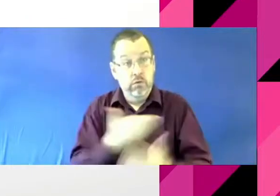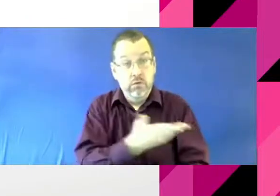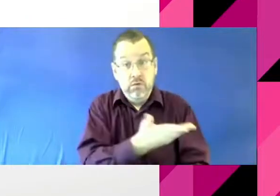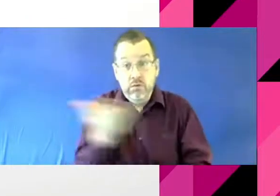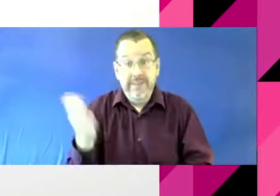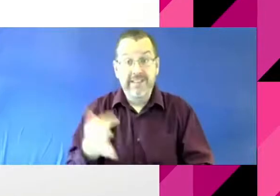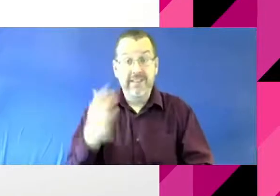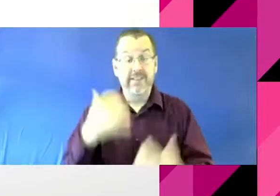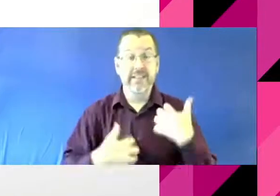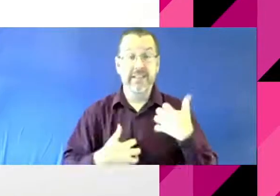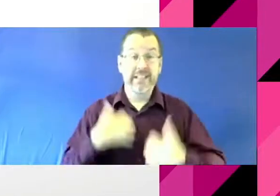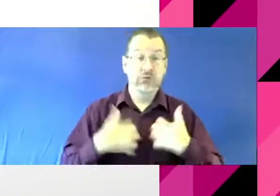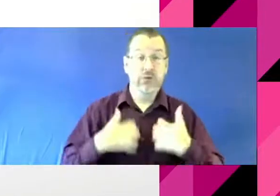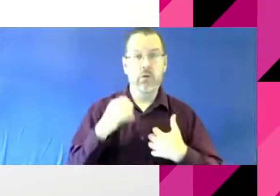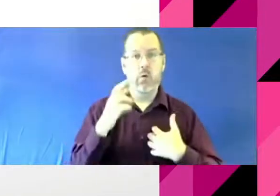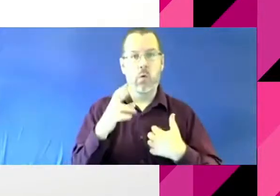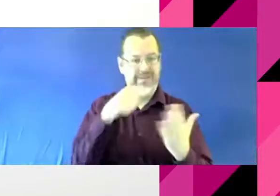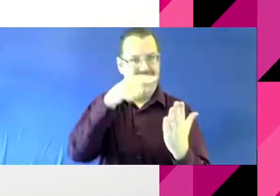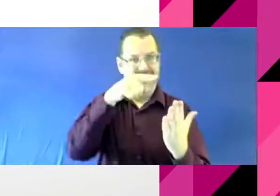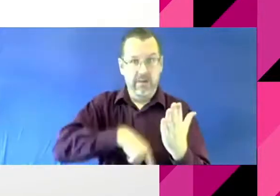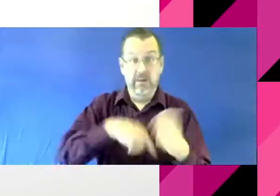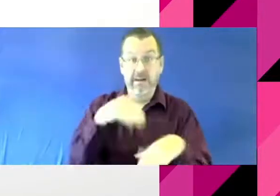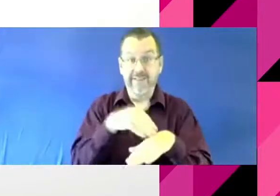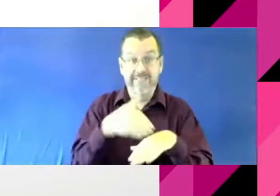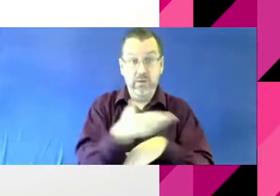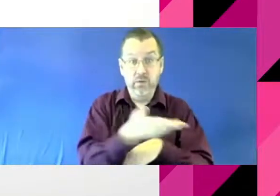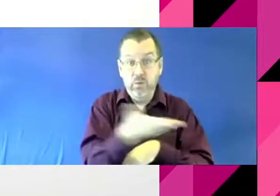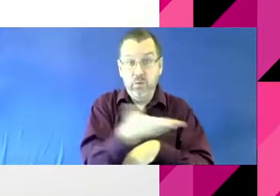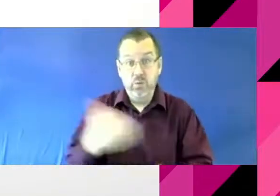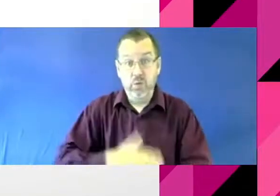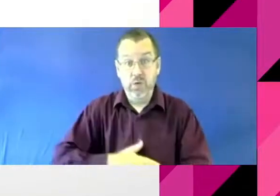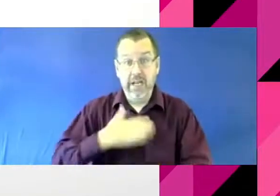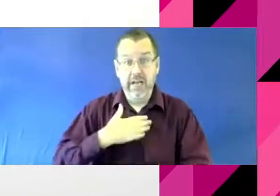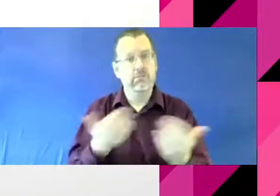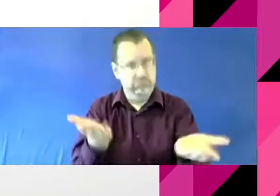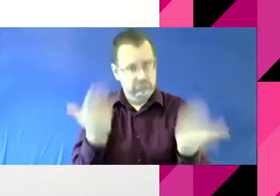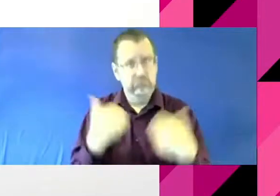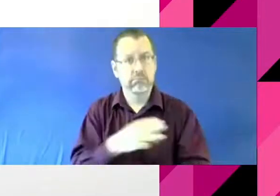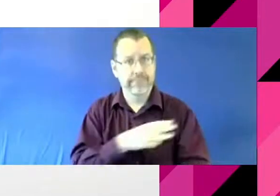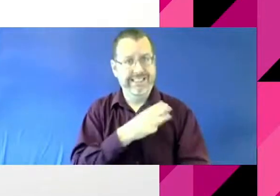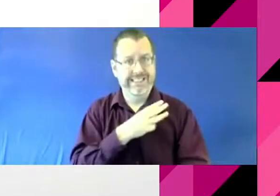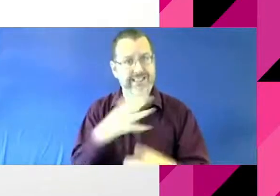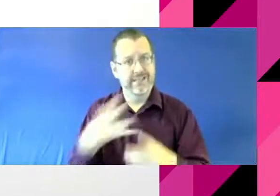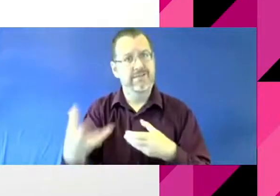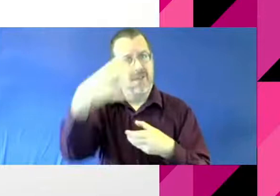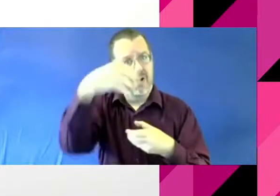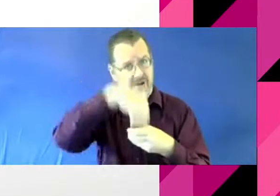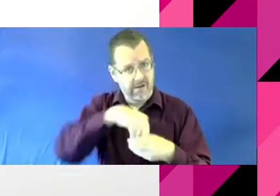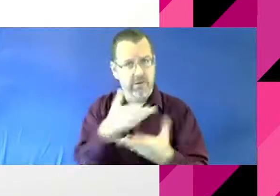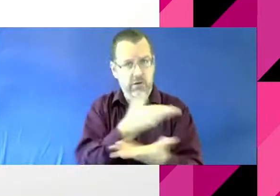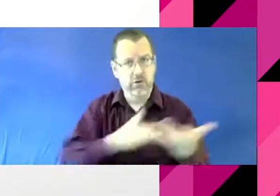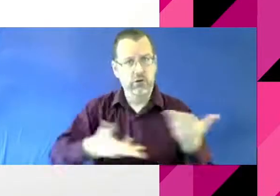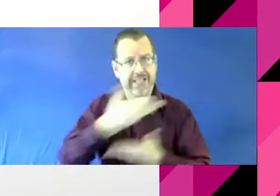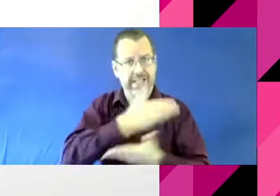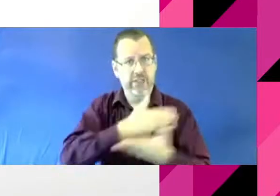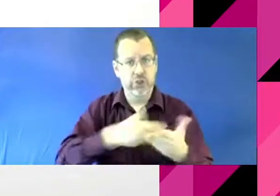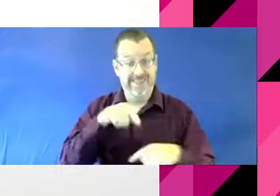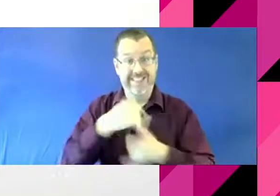in or is affected by the issues related to disability to take part in the consultation when it opens later on this